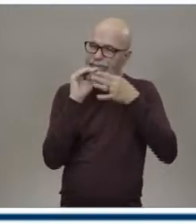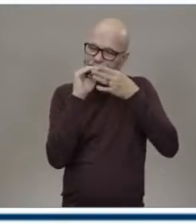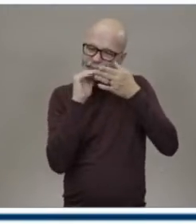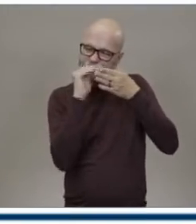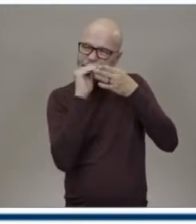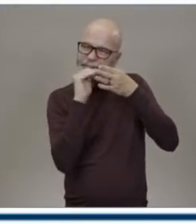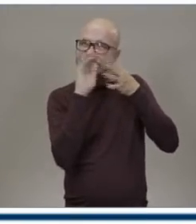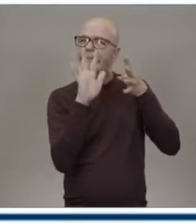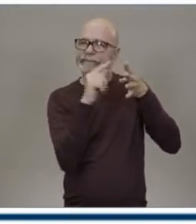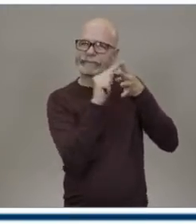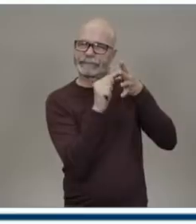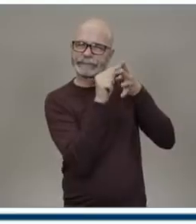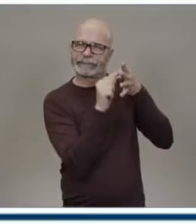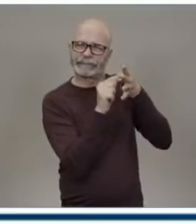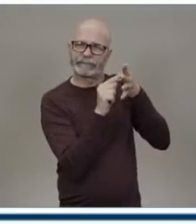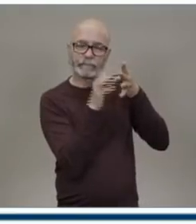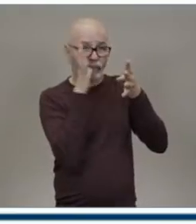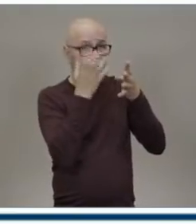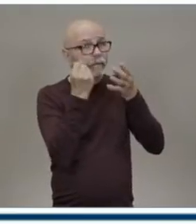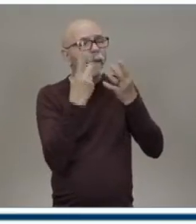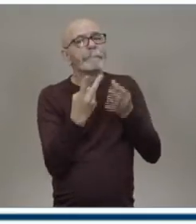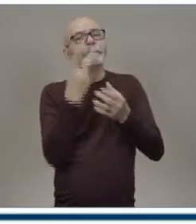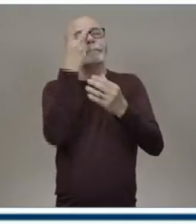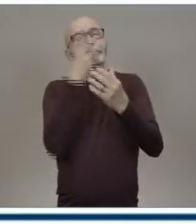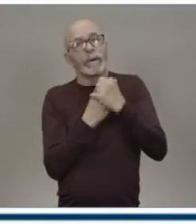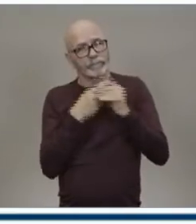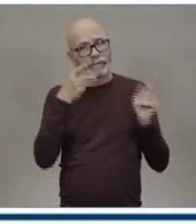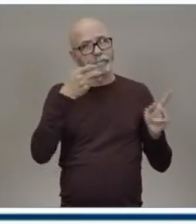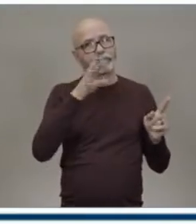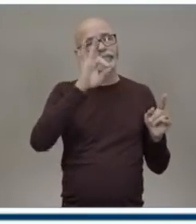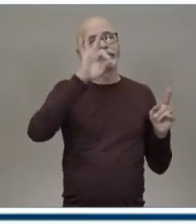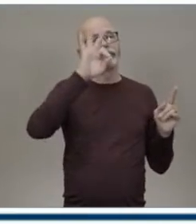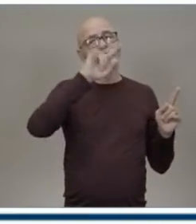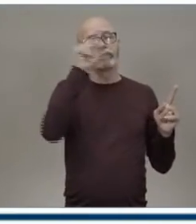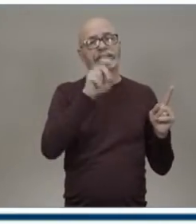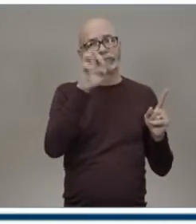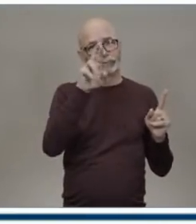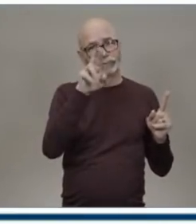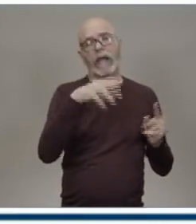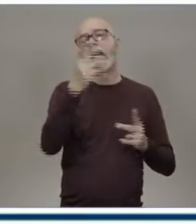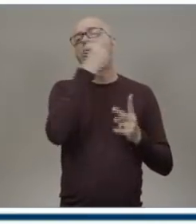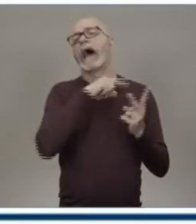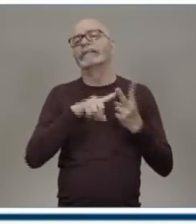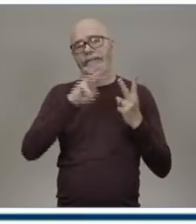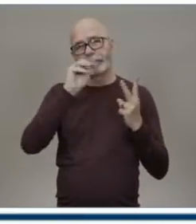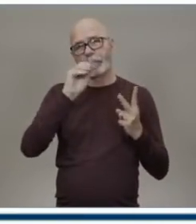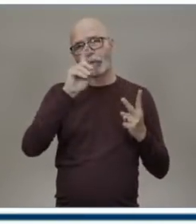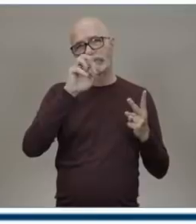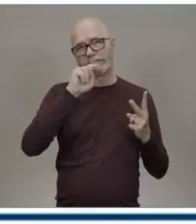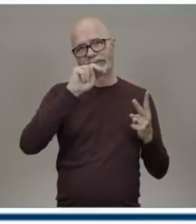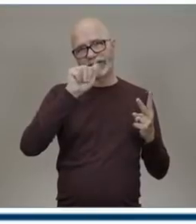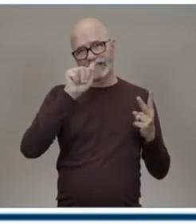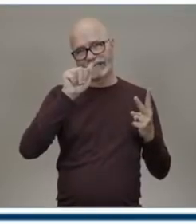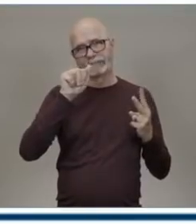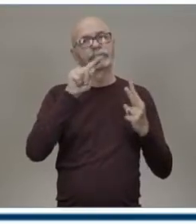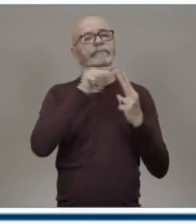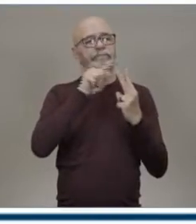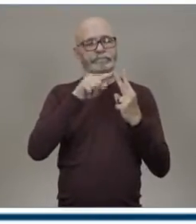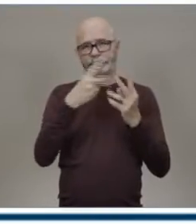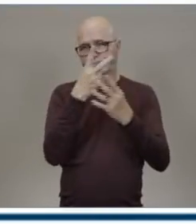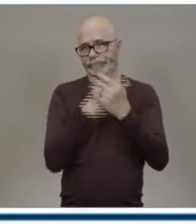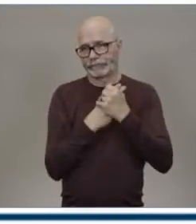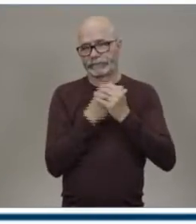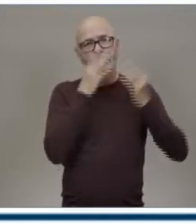understanding that we're going to get both Moderna and Pfizer vaccine. As I said in my remarks, folks are working this week to pull together more of